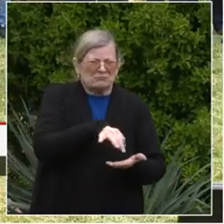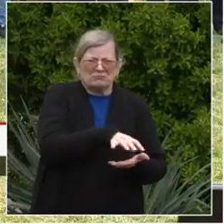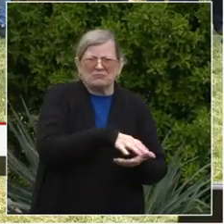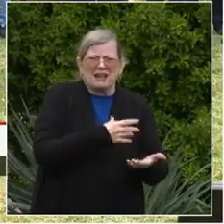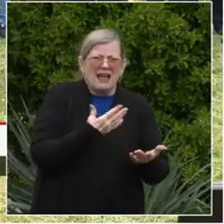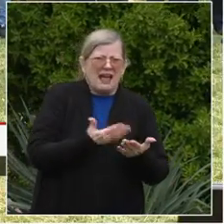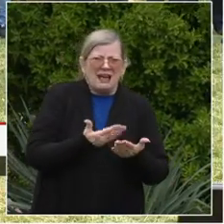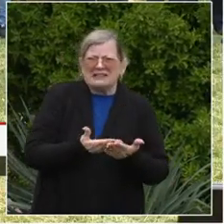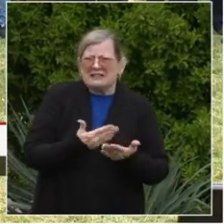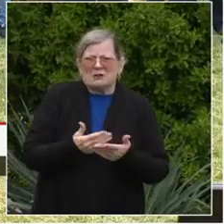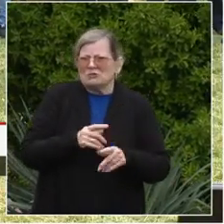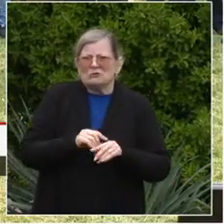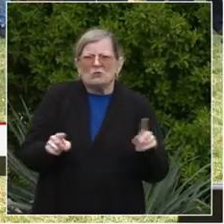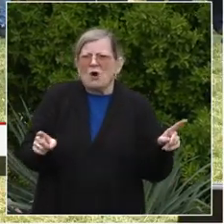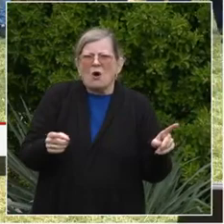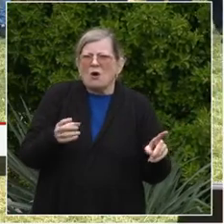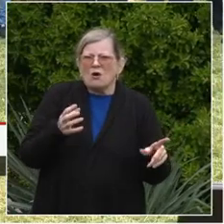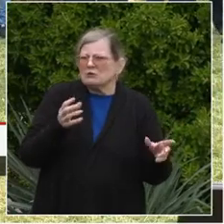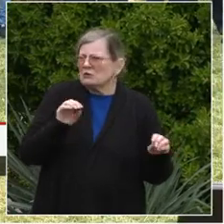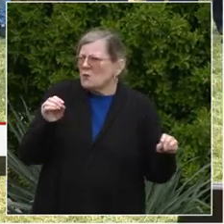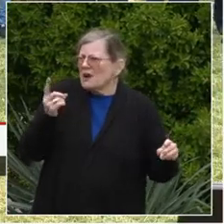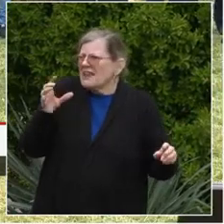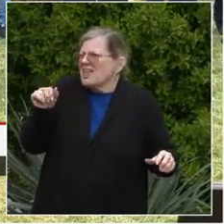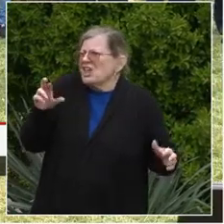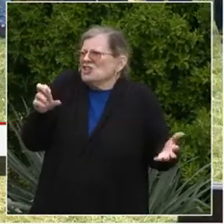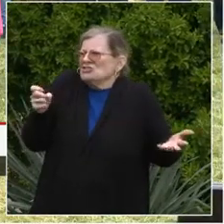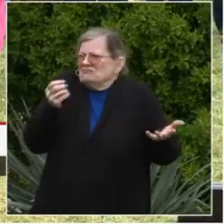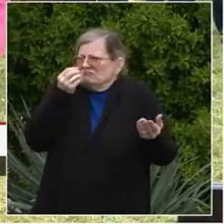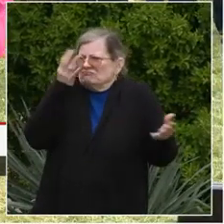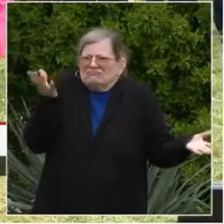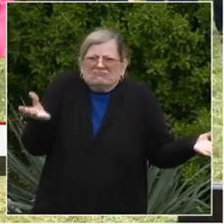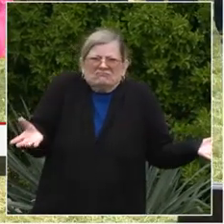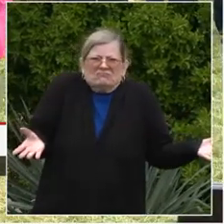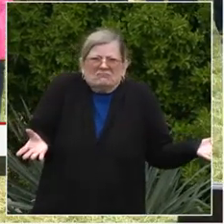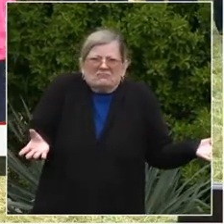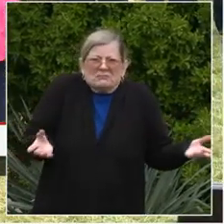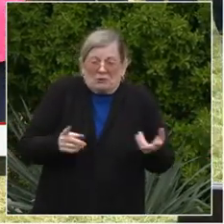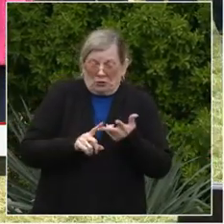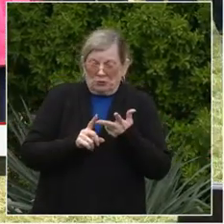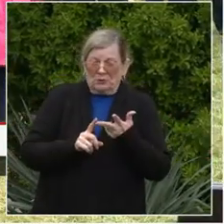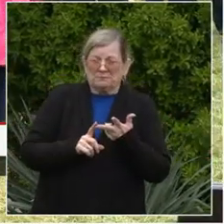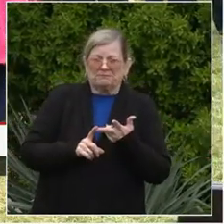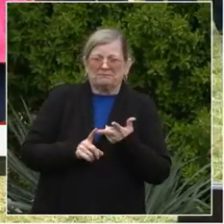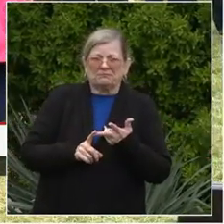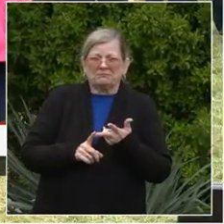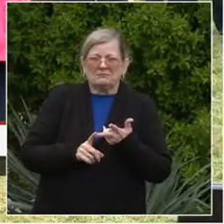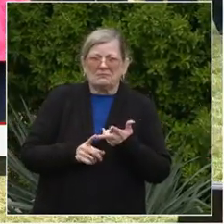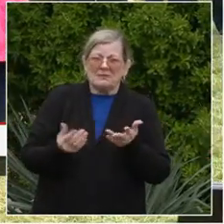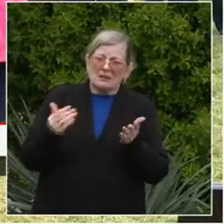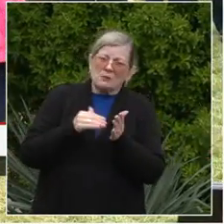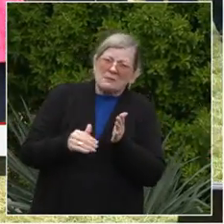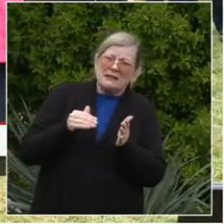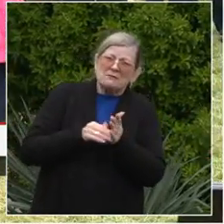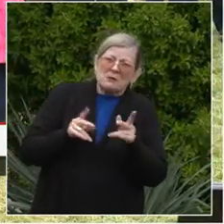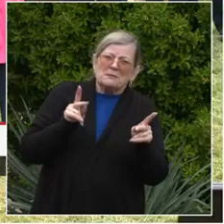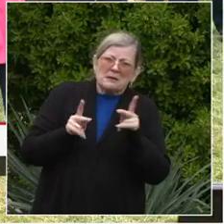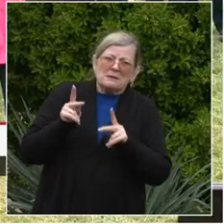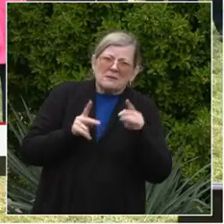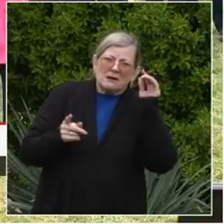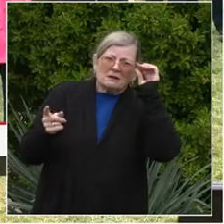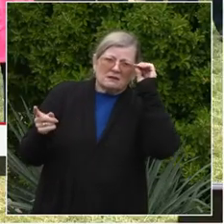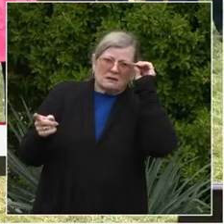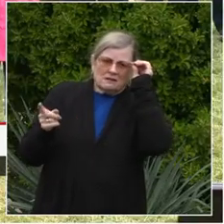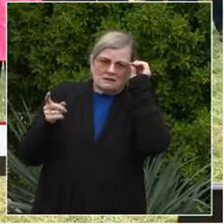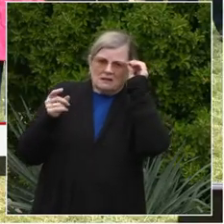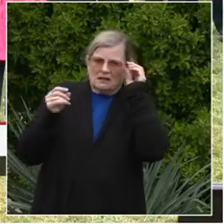guess nobody gives a damn, okay? So that's a problem. Third point, we have repeat offenders who come around here who graduate, who